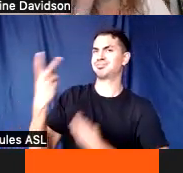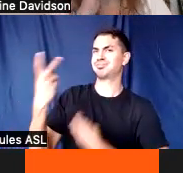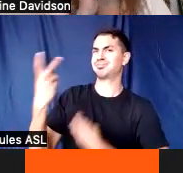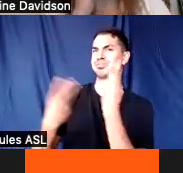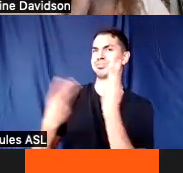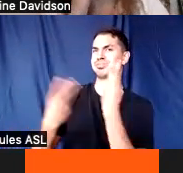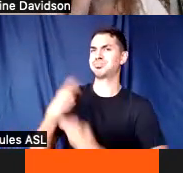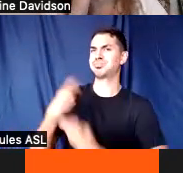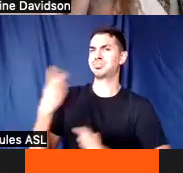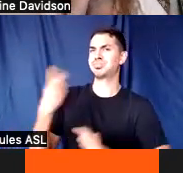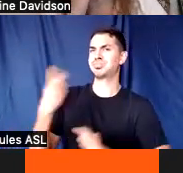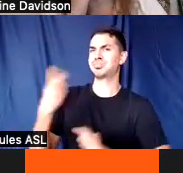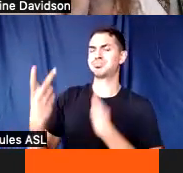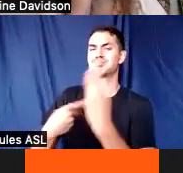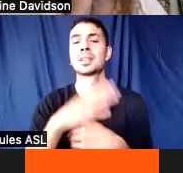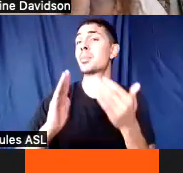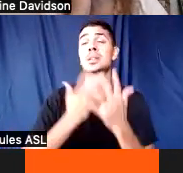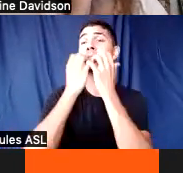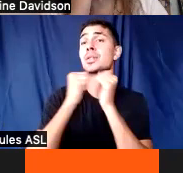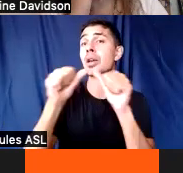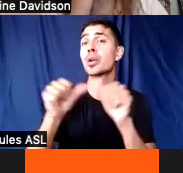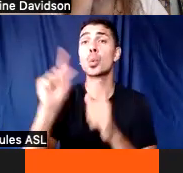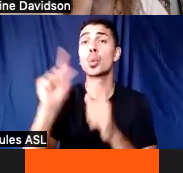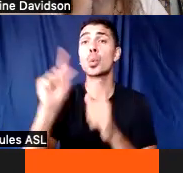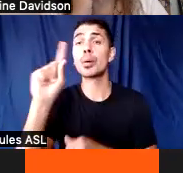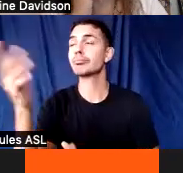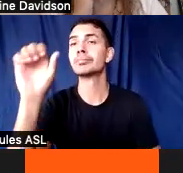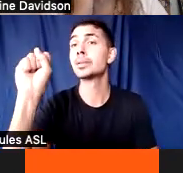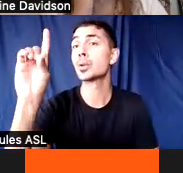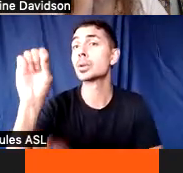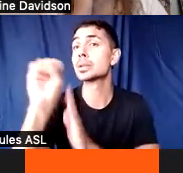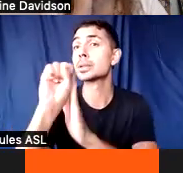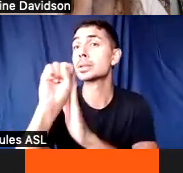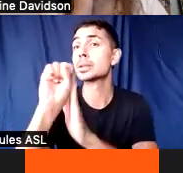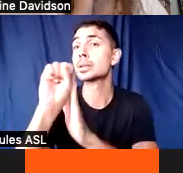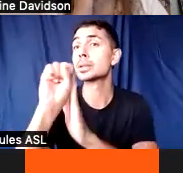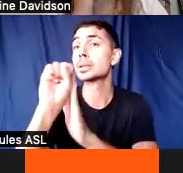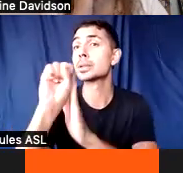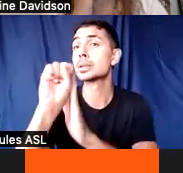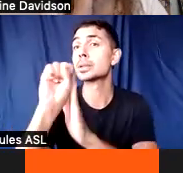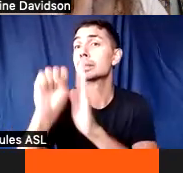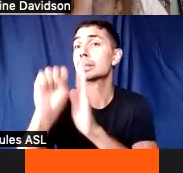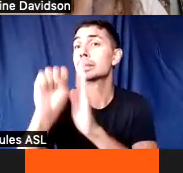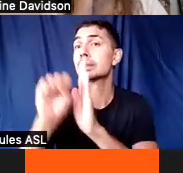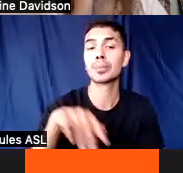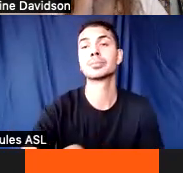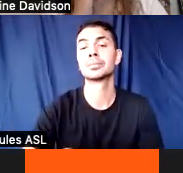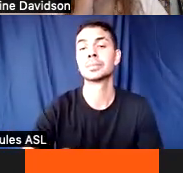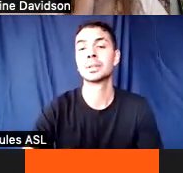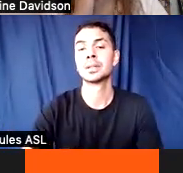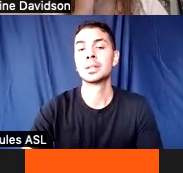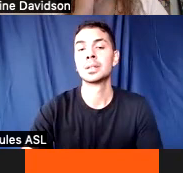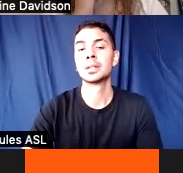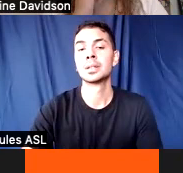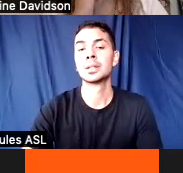are in South Dakota. And so, and even down in Denver, we had the Sand Creek Massacre. And so our sacred sites